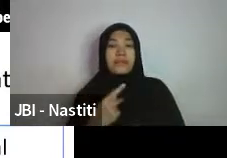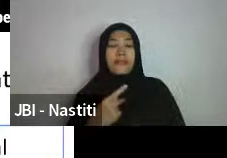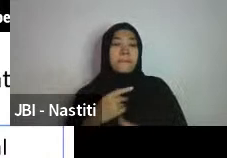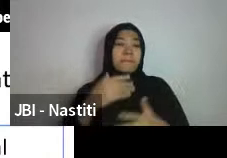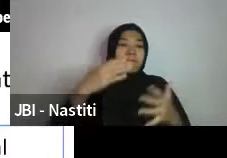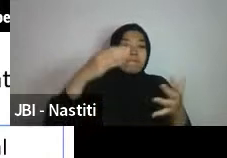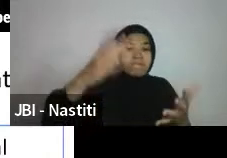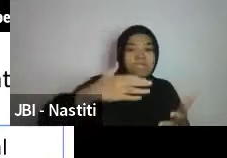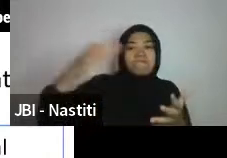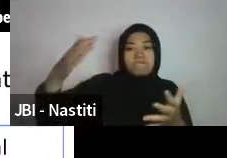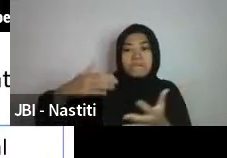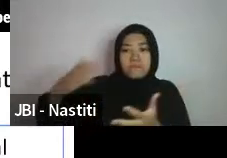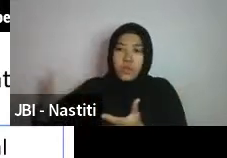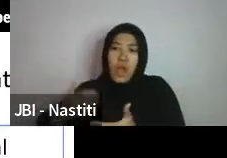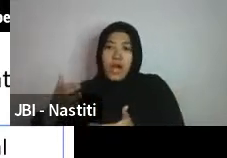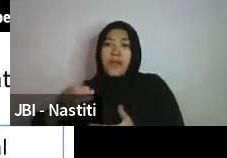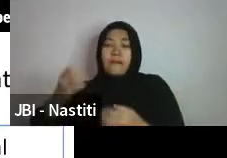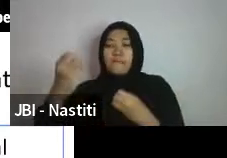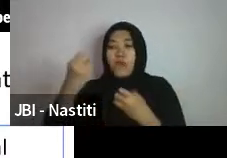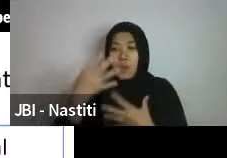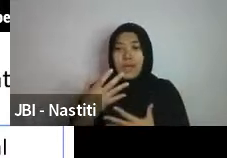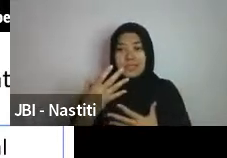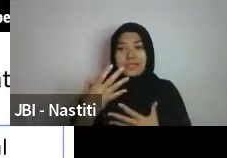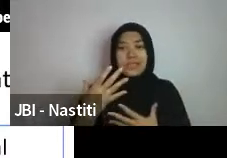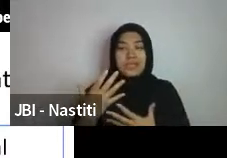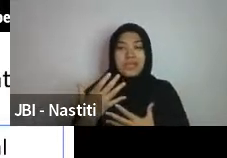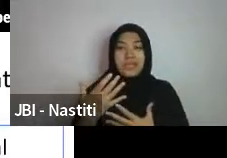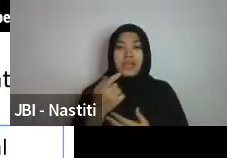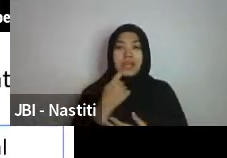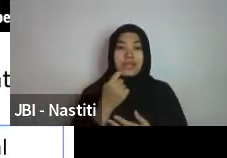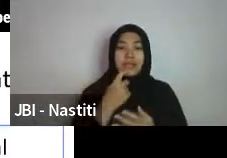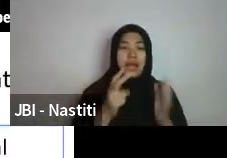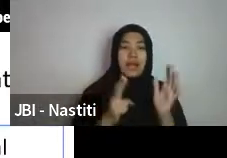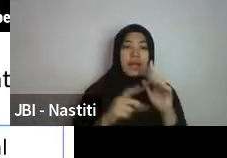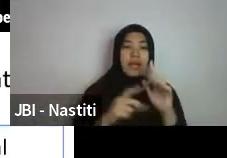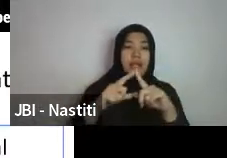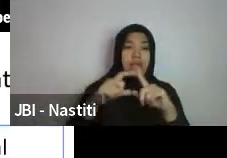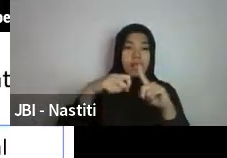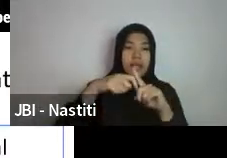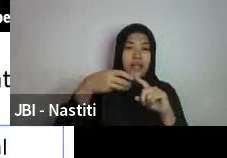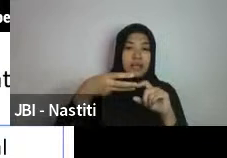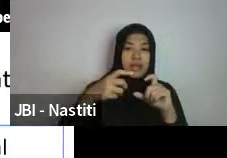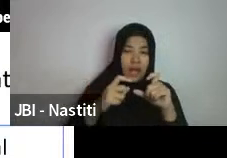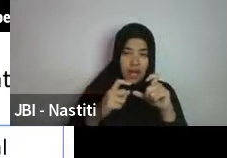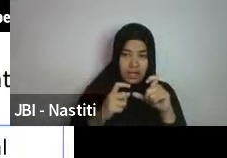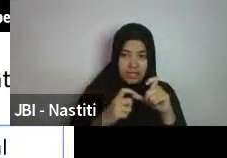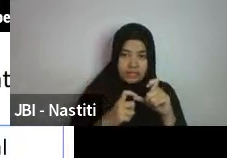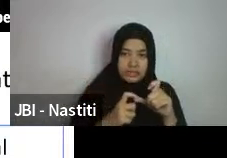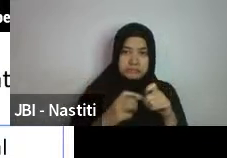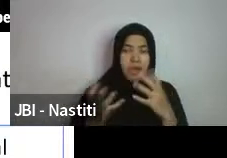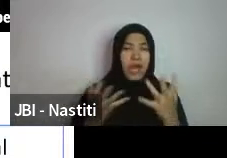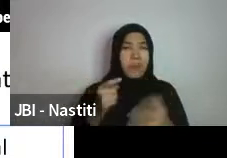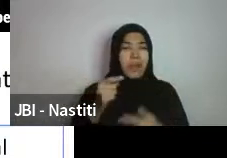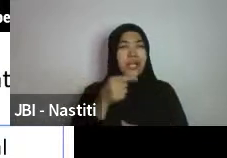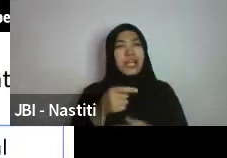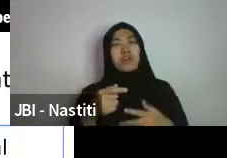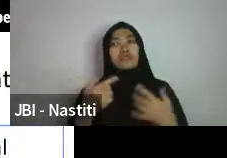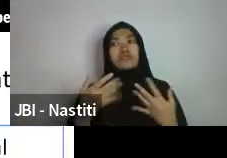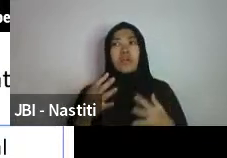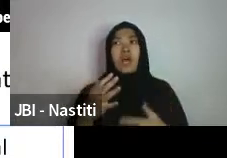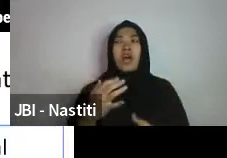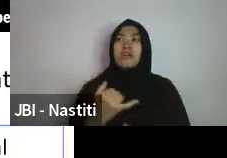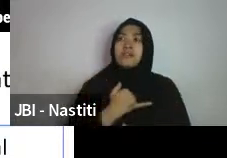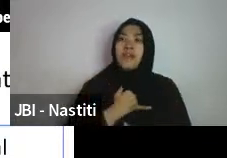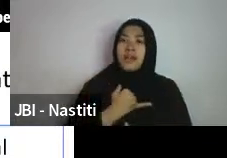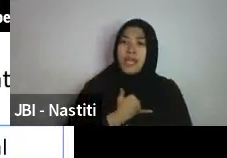demographics, on their attitudes and confidence in providing care to a person with intellectual disability and mental ill health.